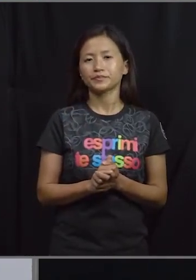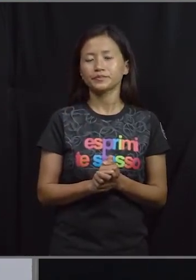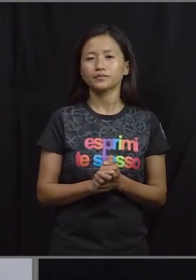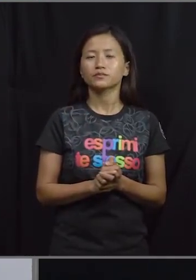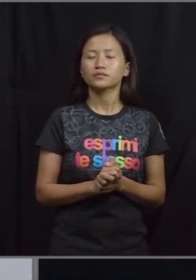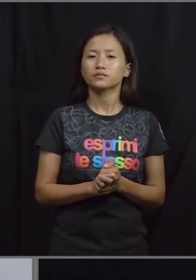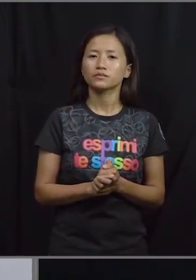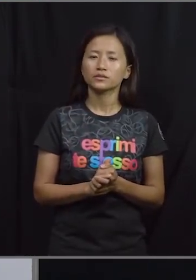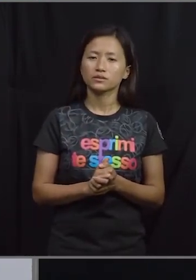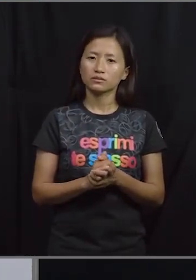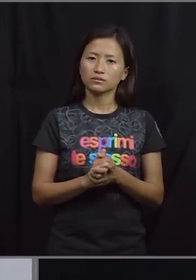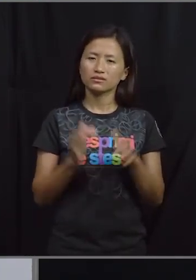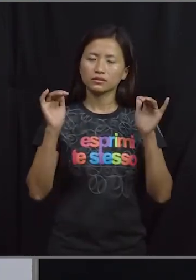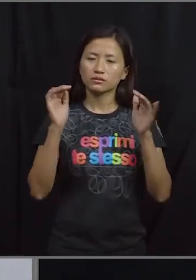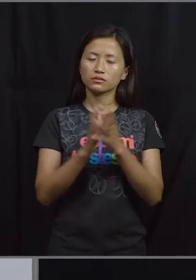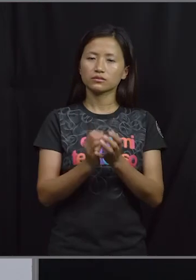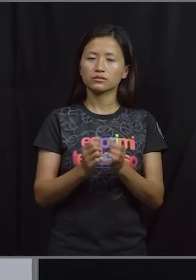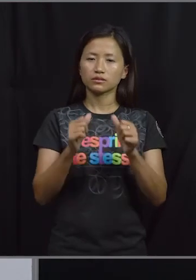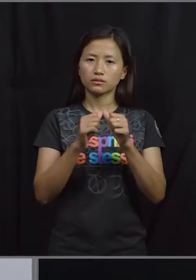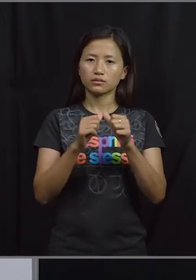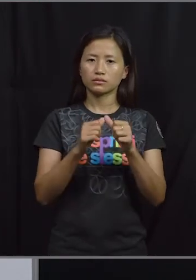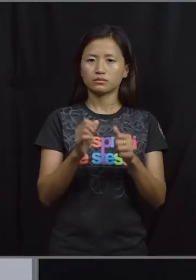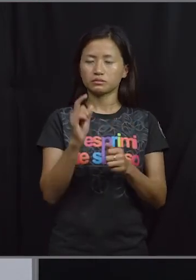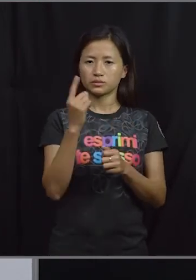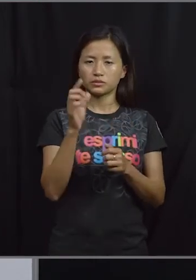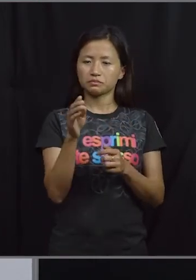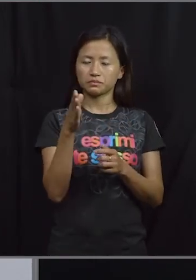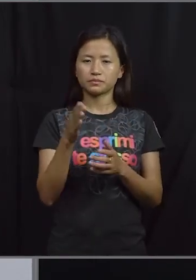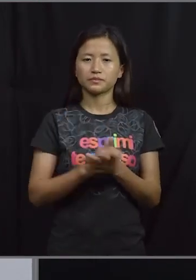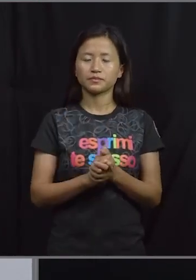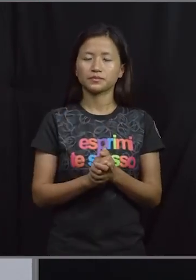Okay. Suppose if A is non-singular,